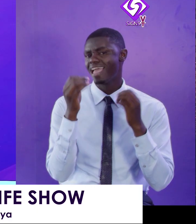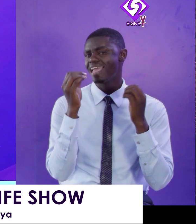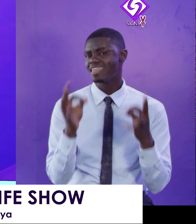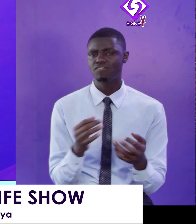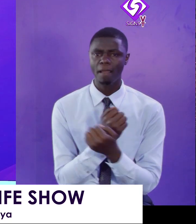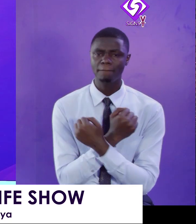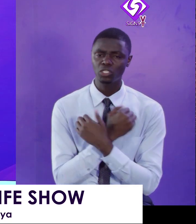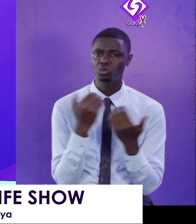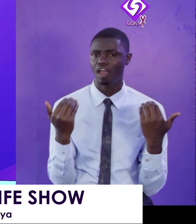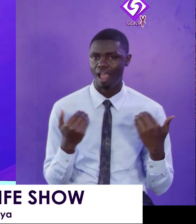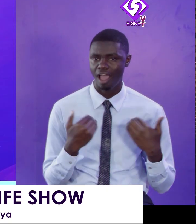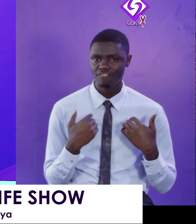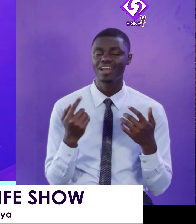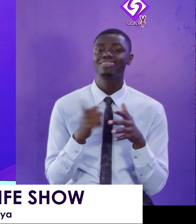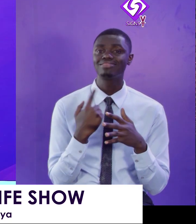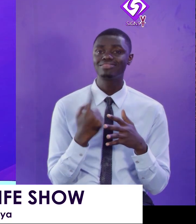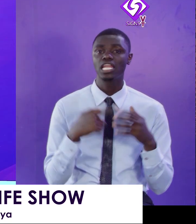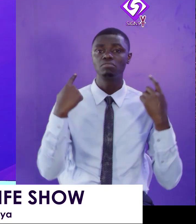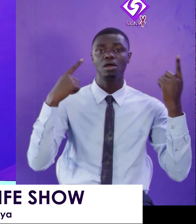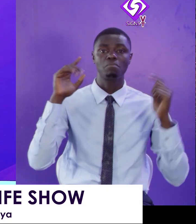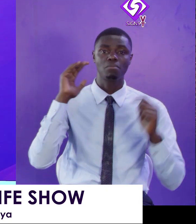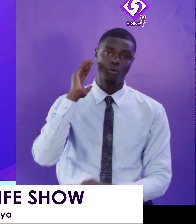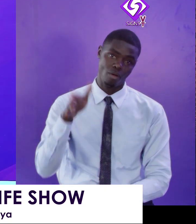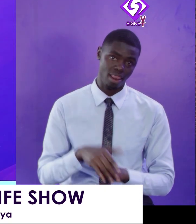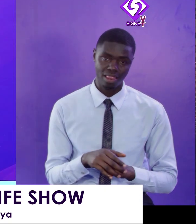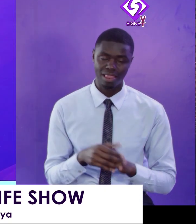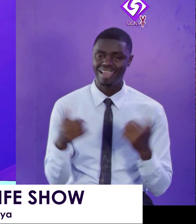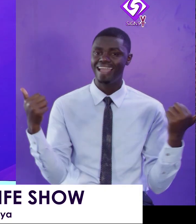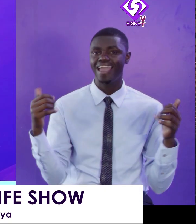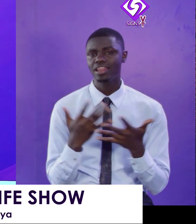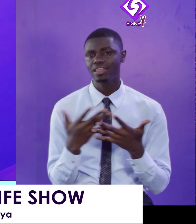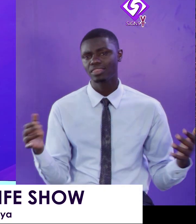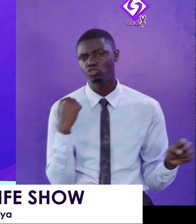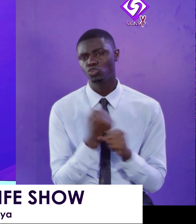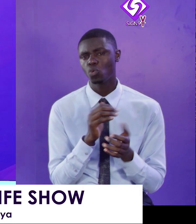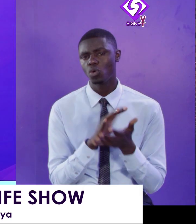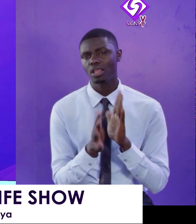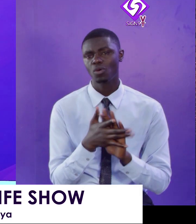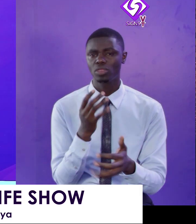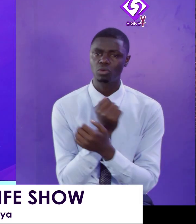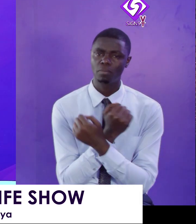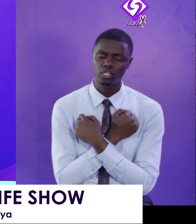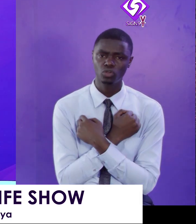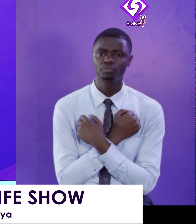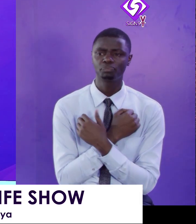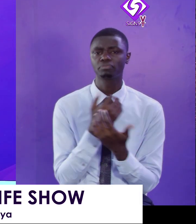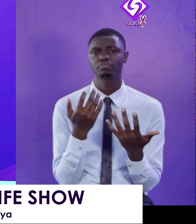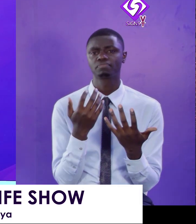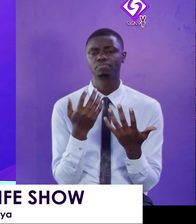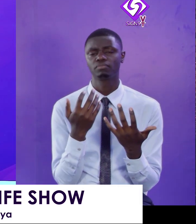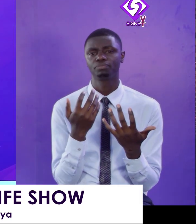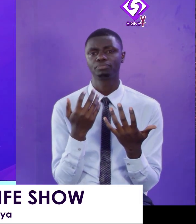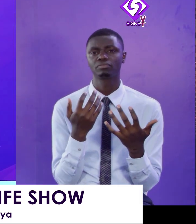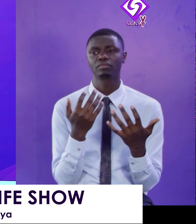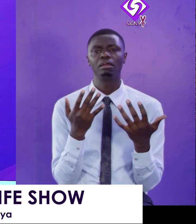it, it is heading somewhere. Remember that. Anything that you're doing without passion, more often than not,